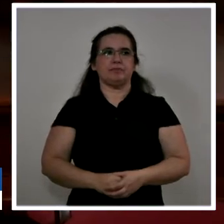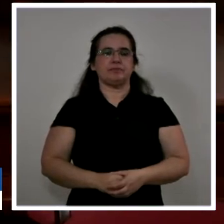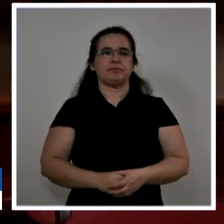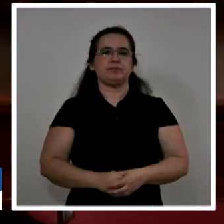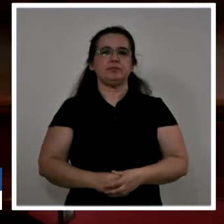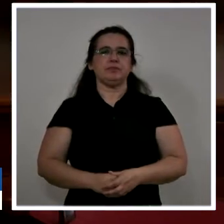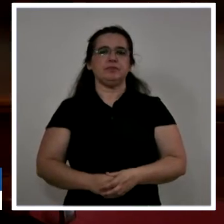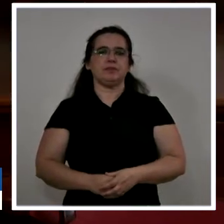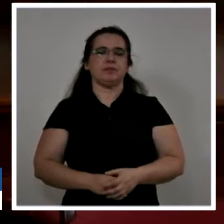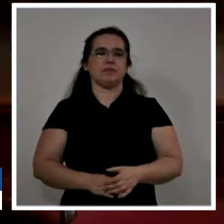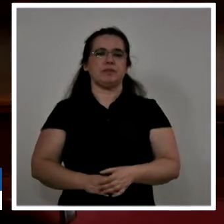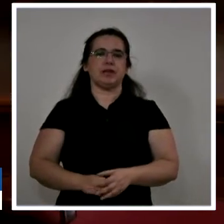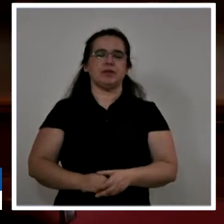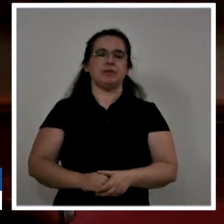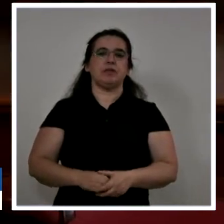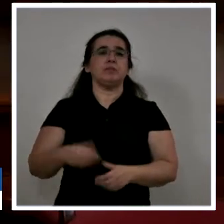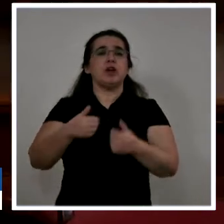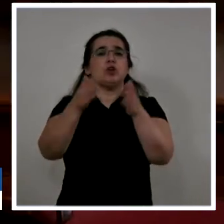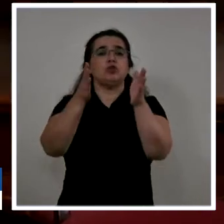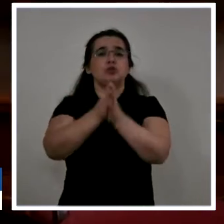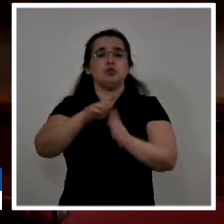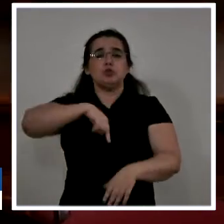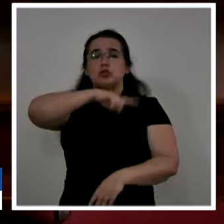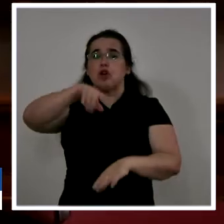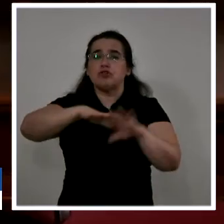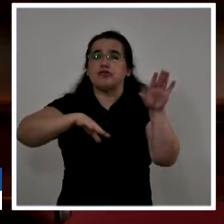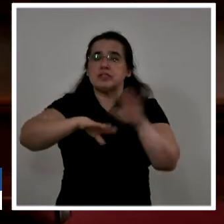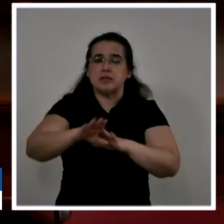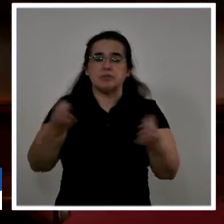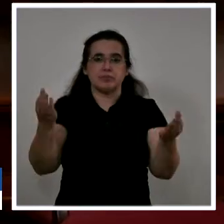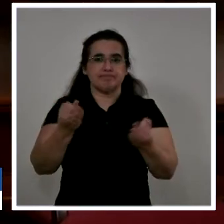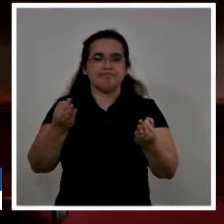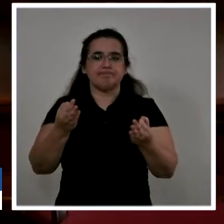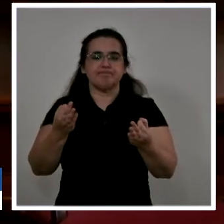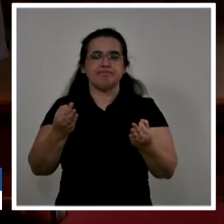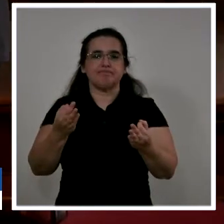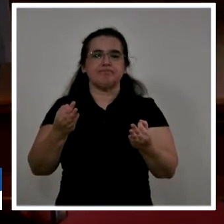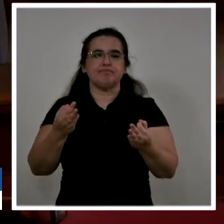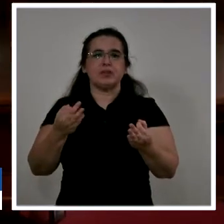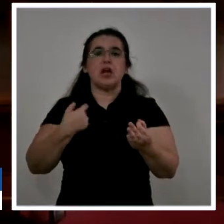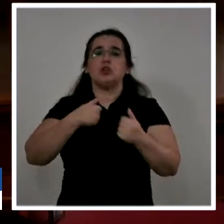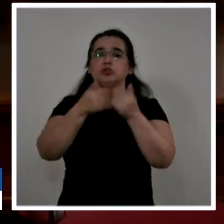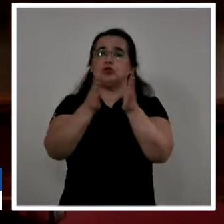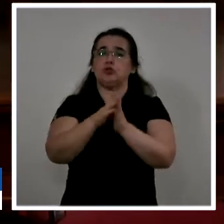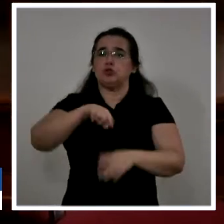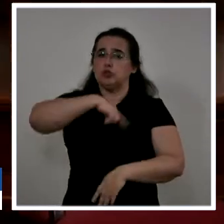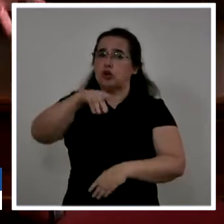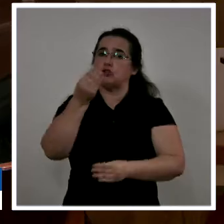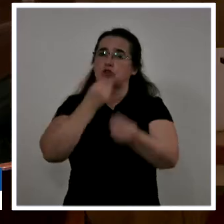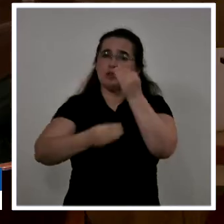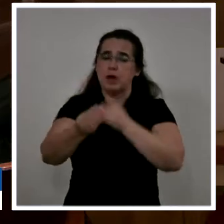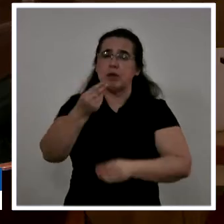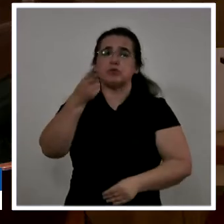desatualizada. Now everything we do, e portanto, tudo o que nós fazemos, everything we eat, tudo o que nós comemos